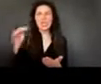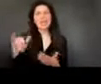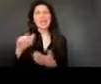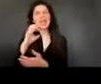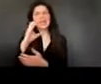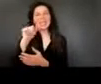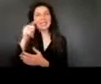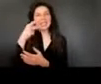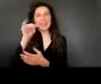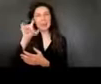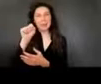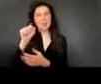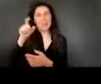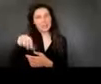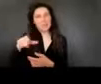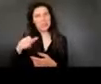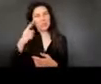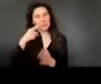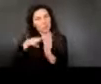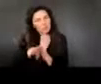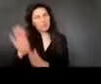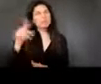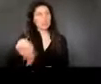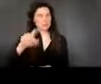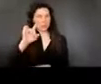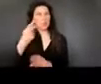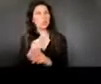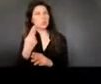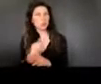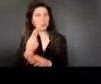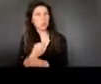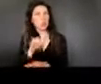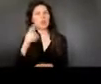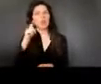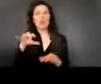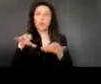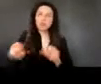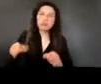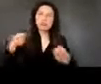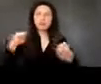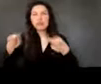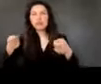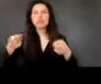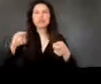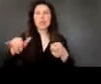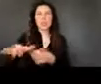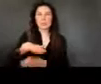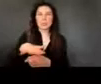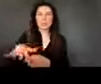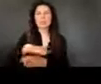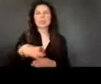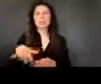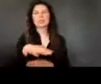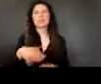have seen that they actually used it from time to time to dominate space of Taksim and actually